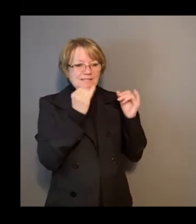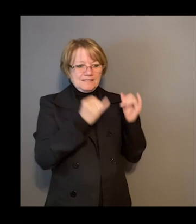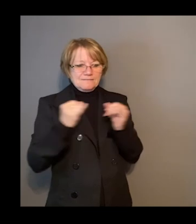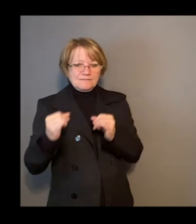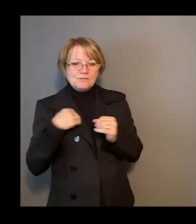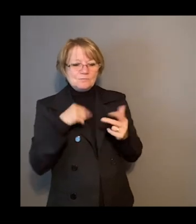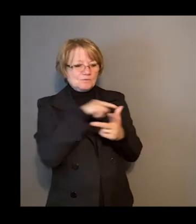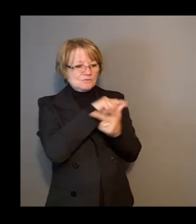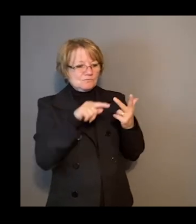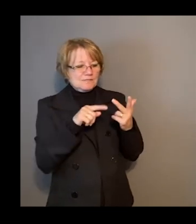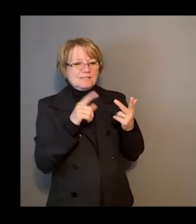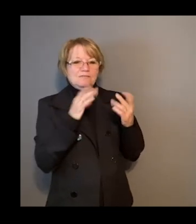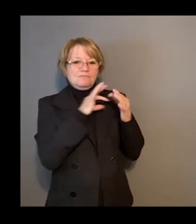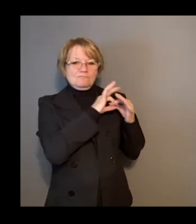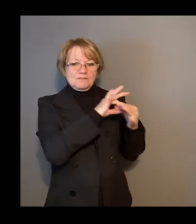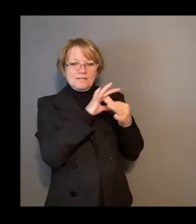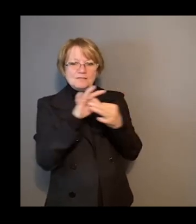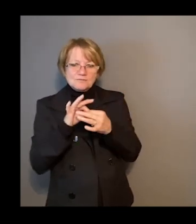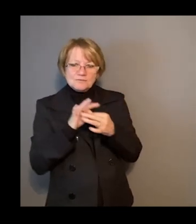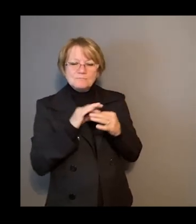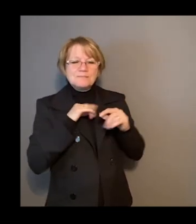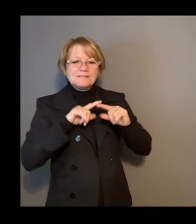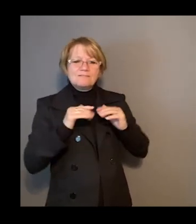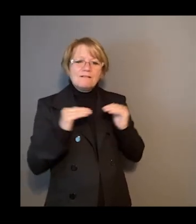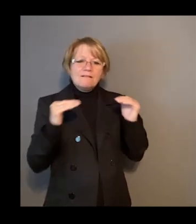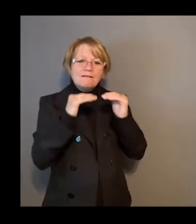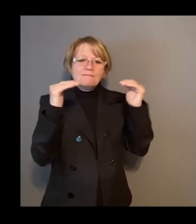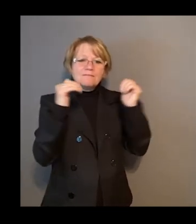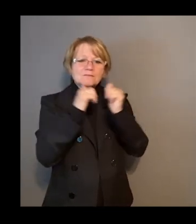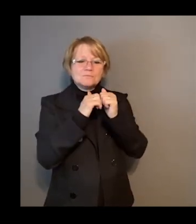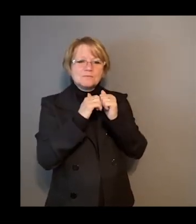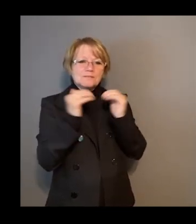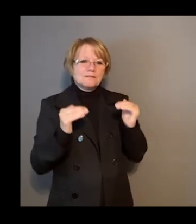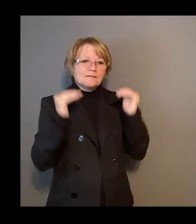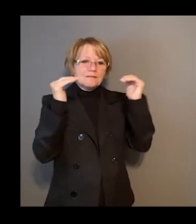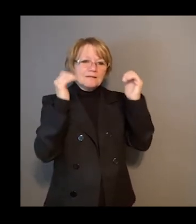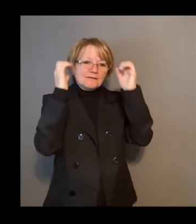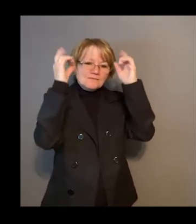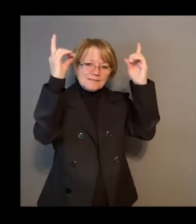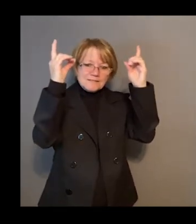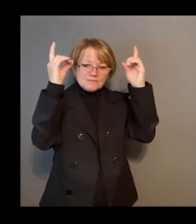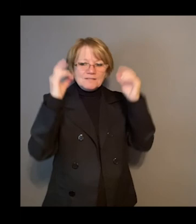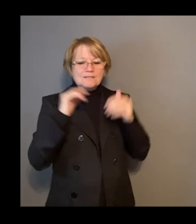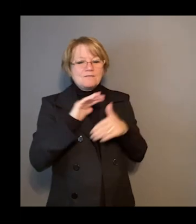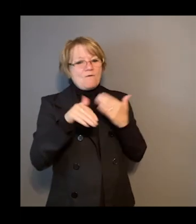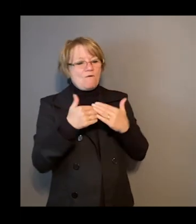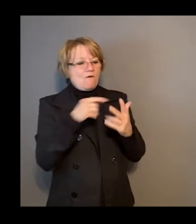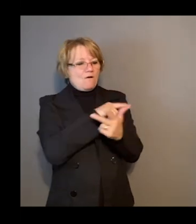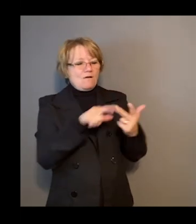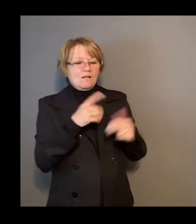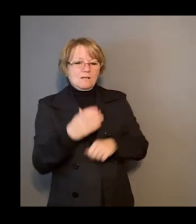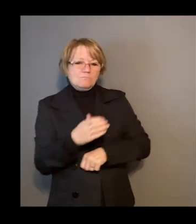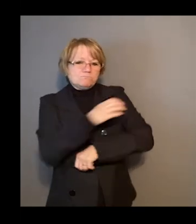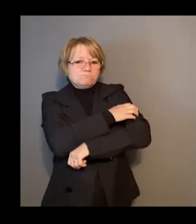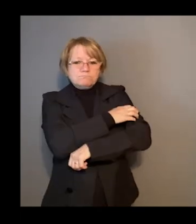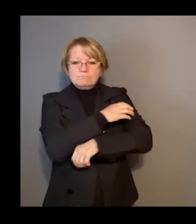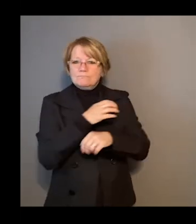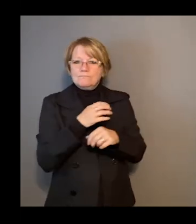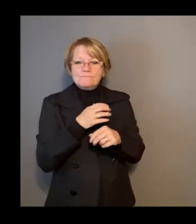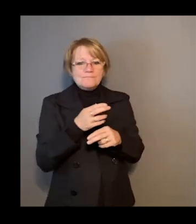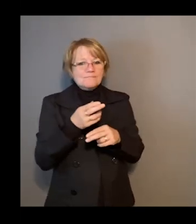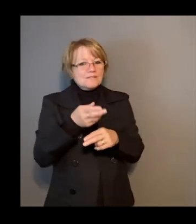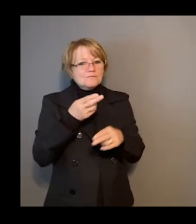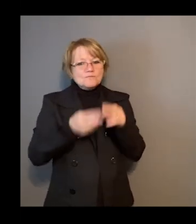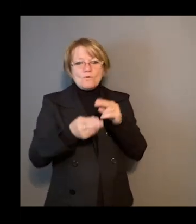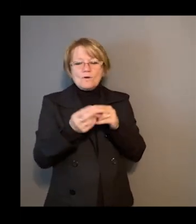different levels in higher education, secondary education, and all powerful, and just short, three quick, concise